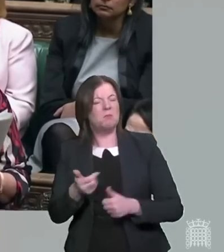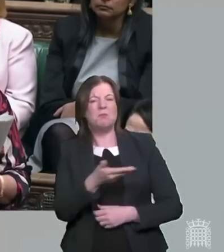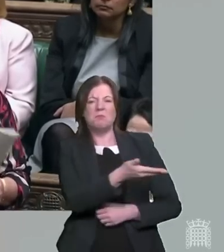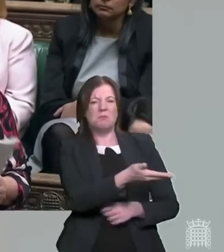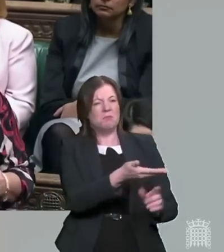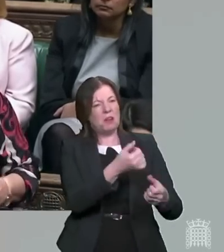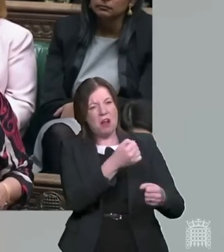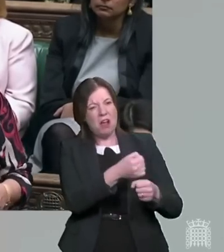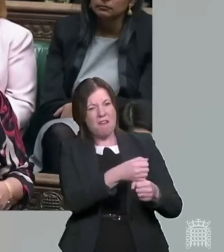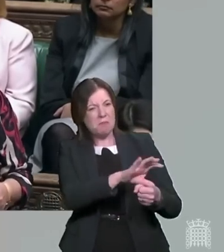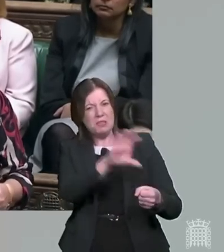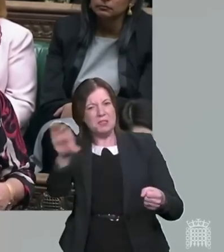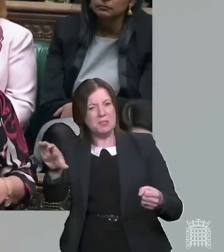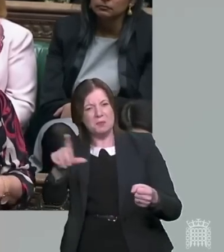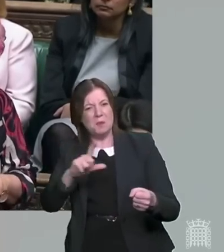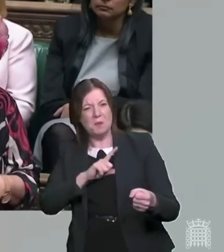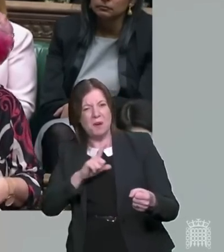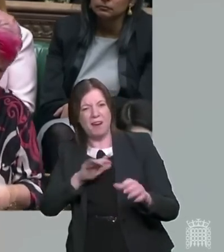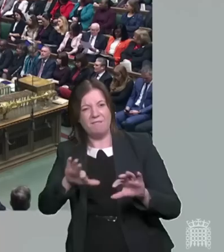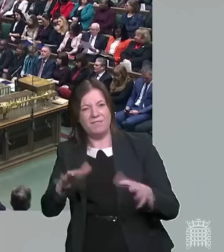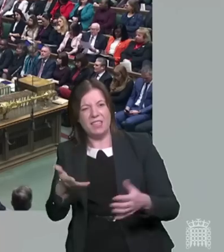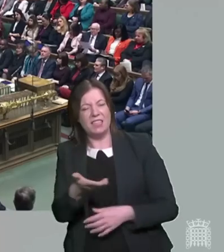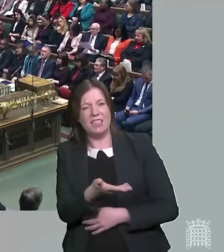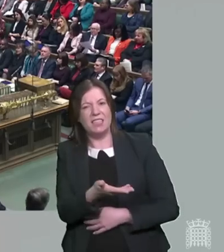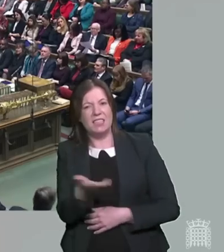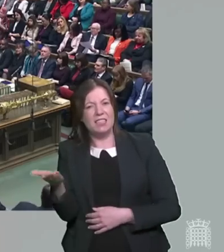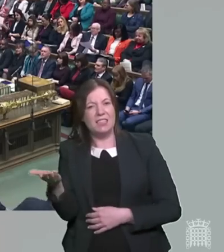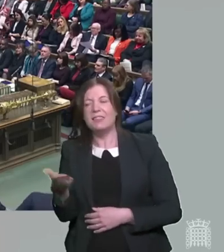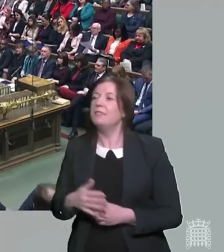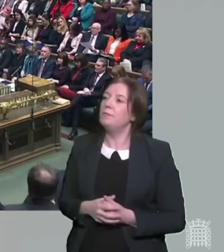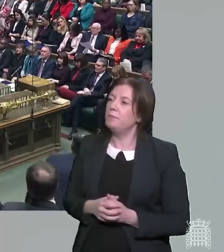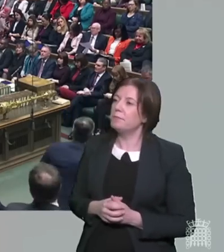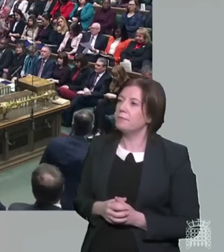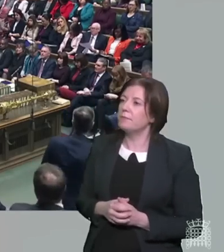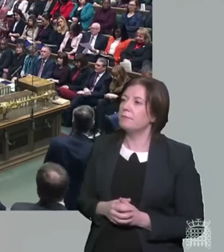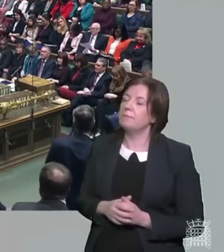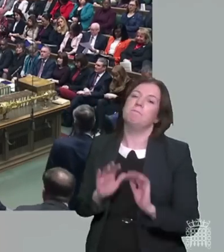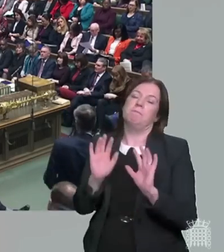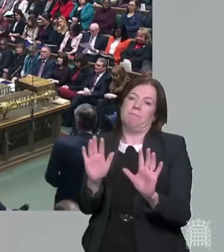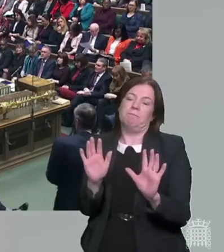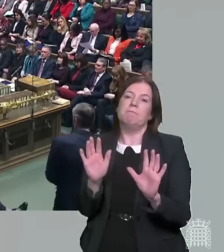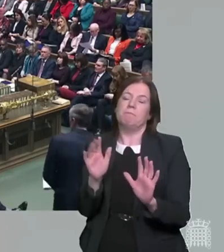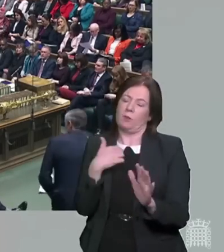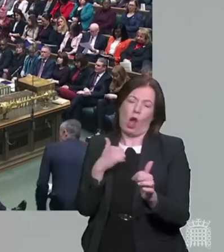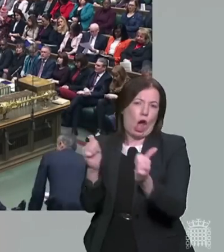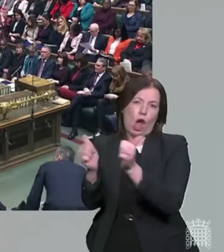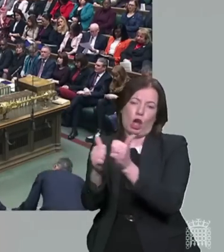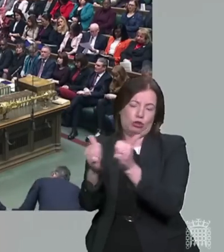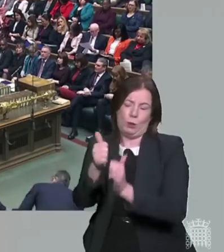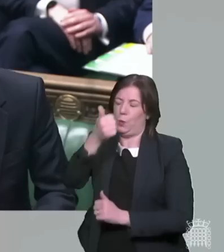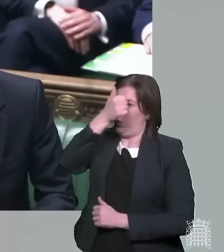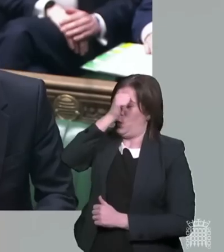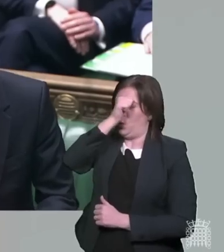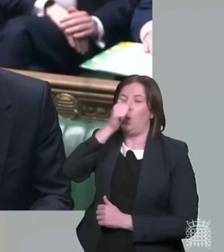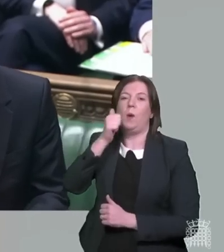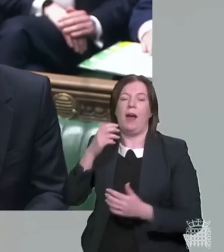them with the financial support they need to thrive? Prime Minister. Well, Mr. Speaker, of course I agree with the Honourable Lady that exercise and